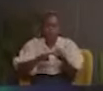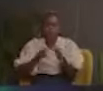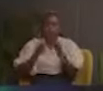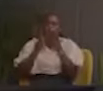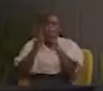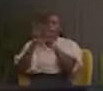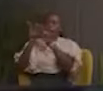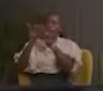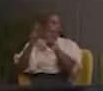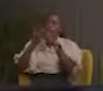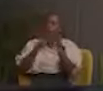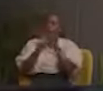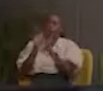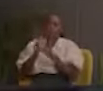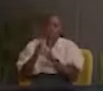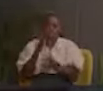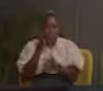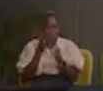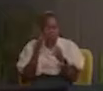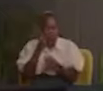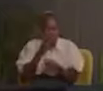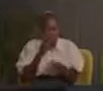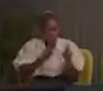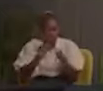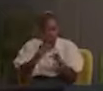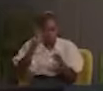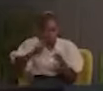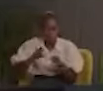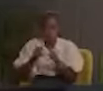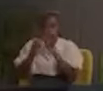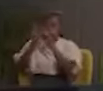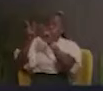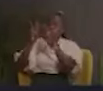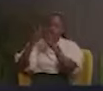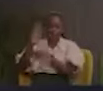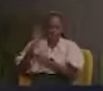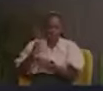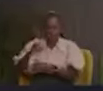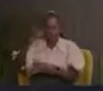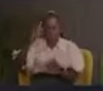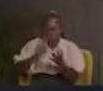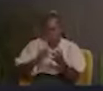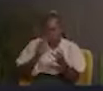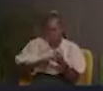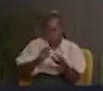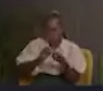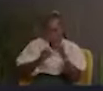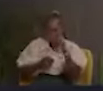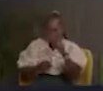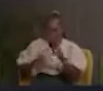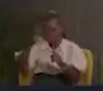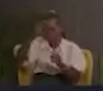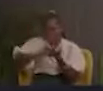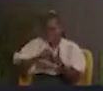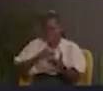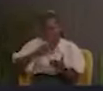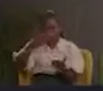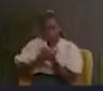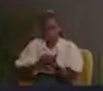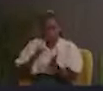two people or two entities you must look unto. One, men who have proven track